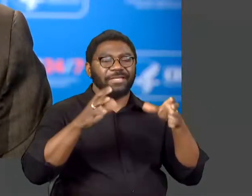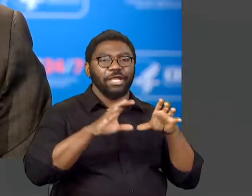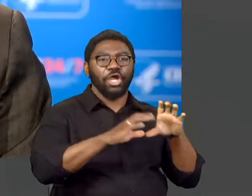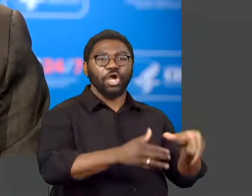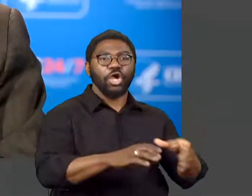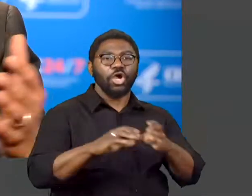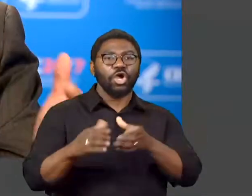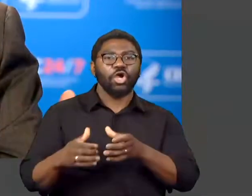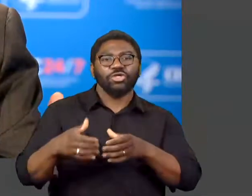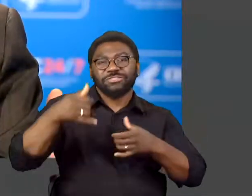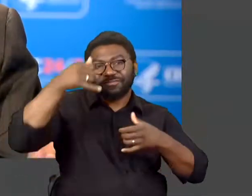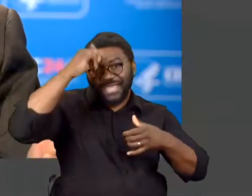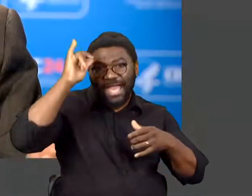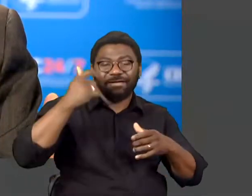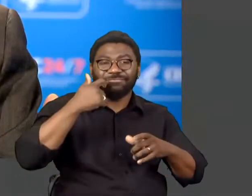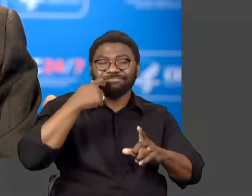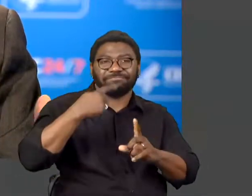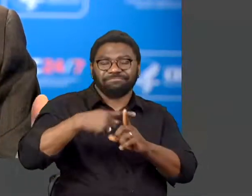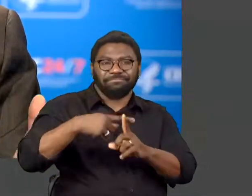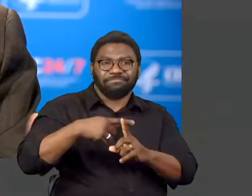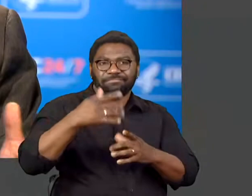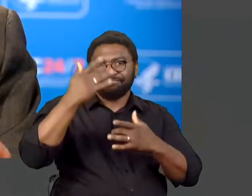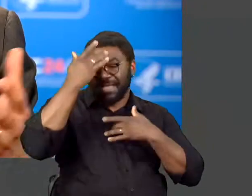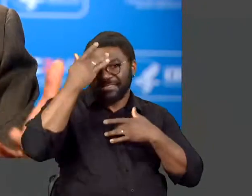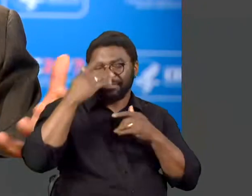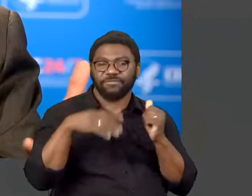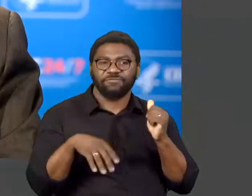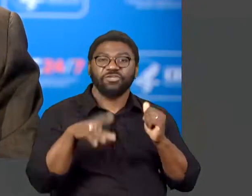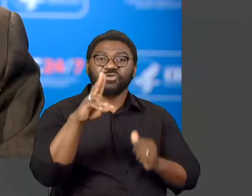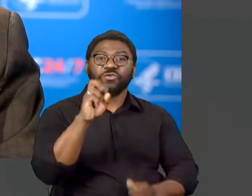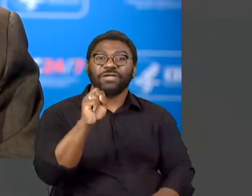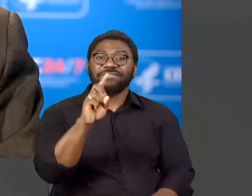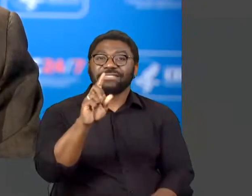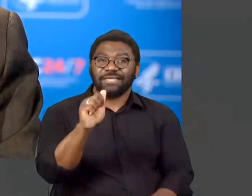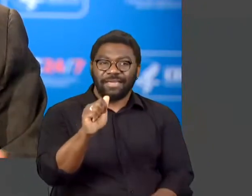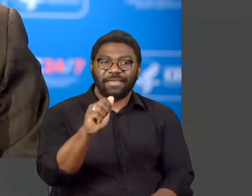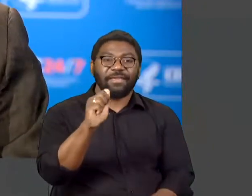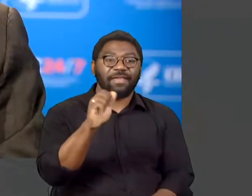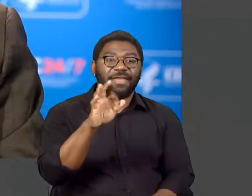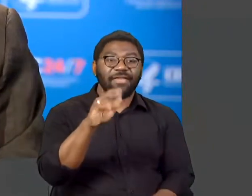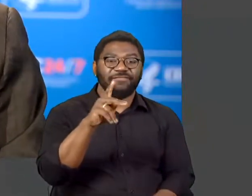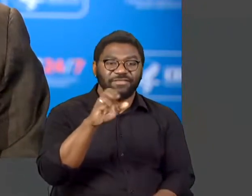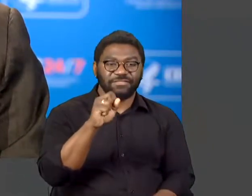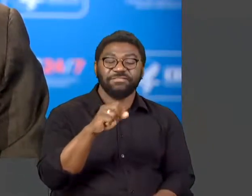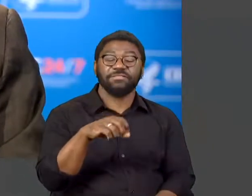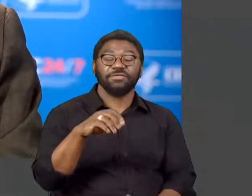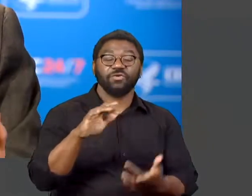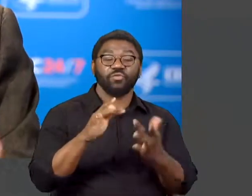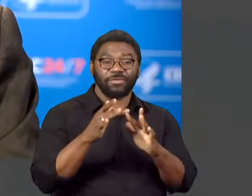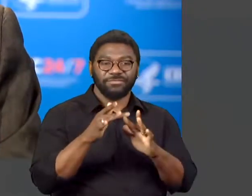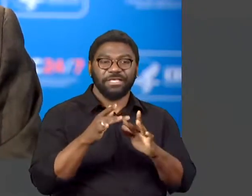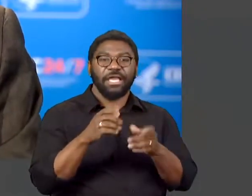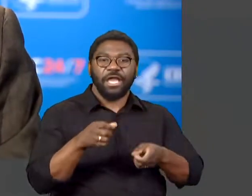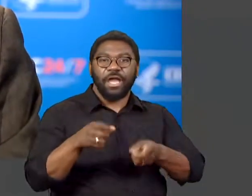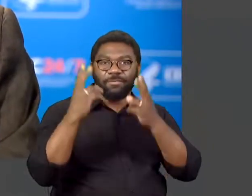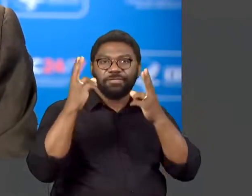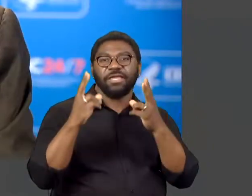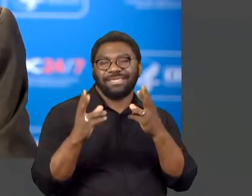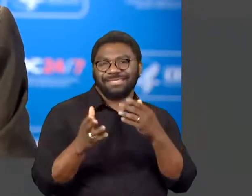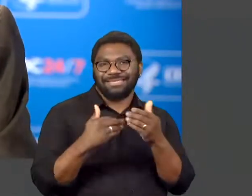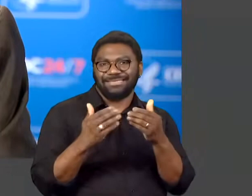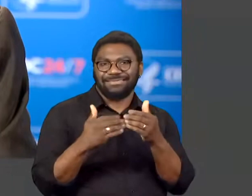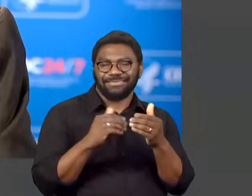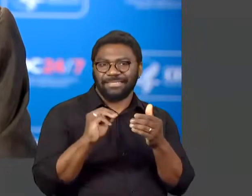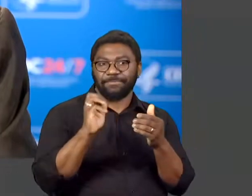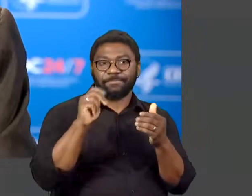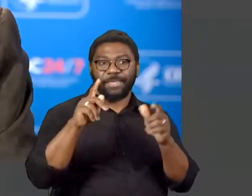tested positive, the USDA's website, specifically APHIS's website, updates that information with an easy-to-use map